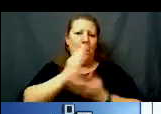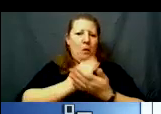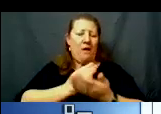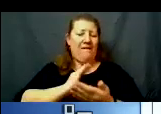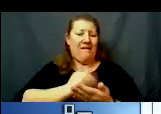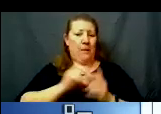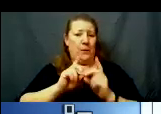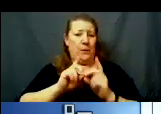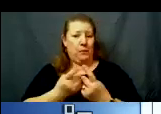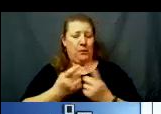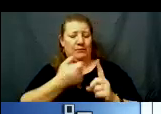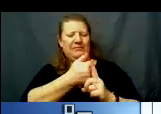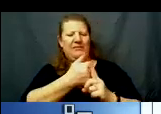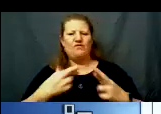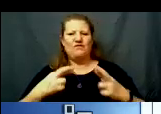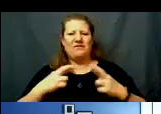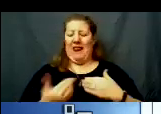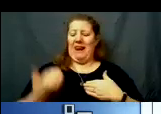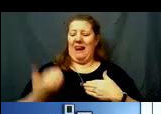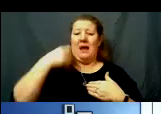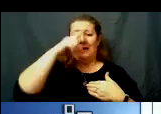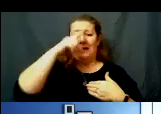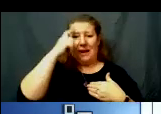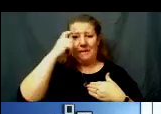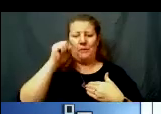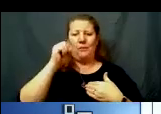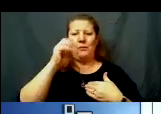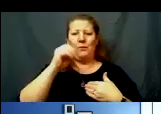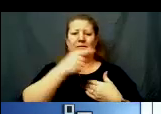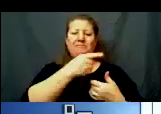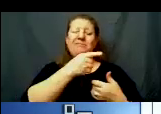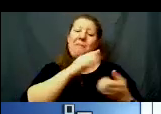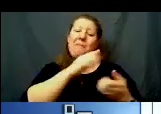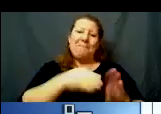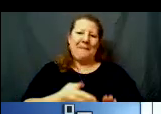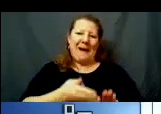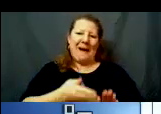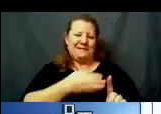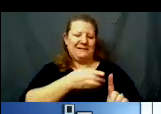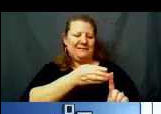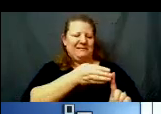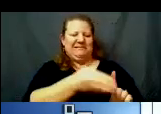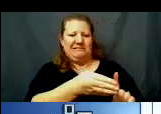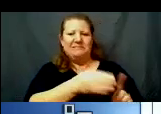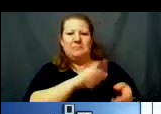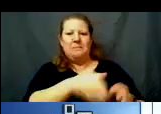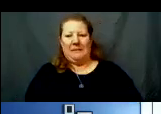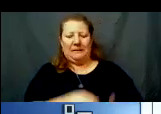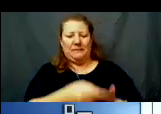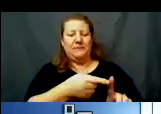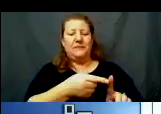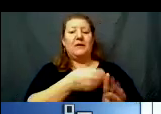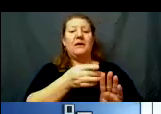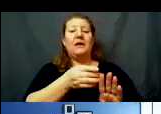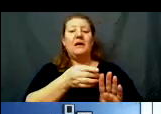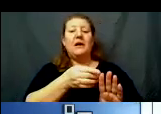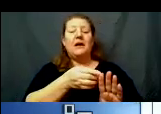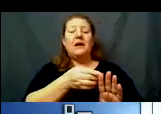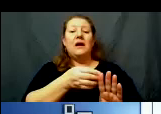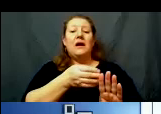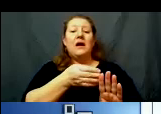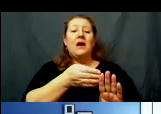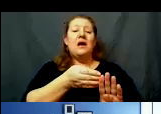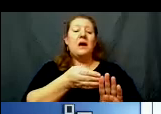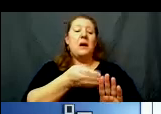He retired last summer and passed away soon after. A few years before his